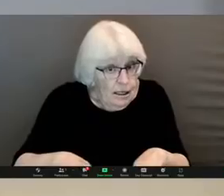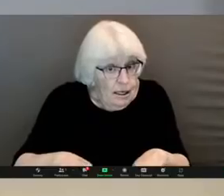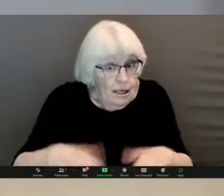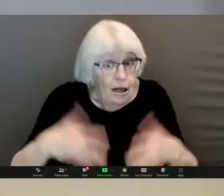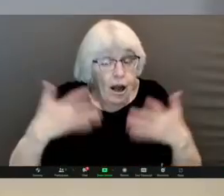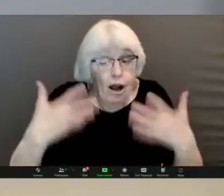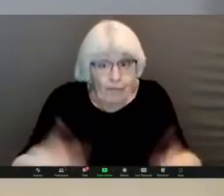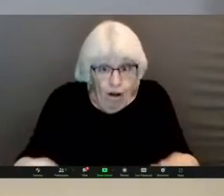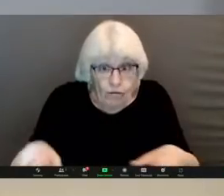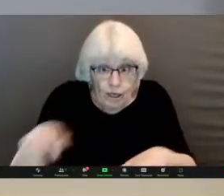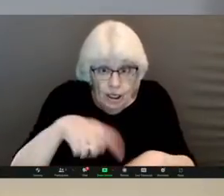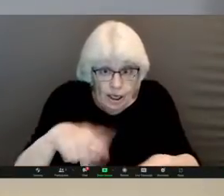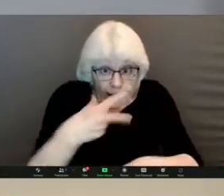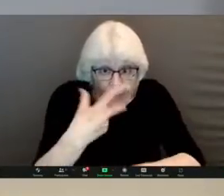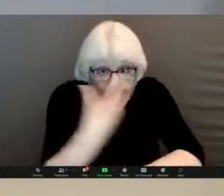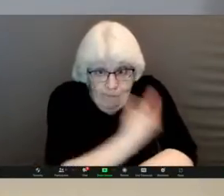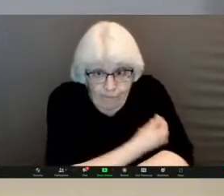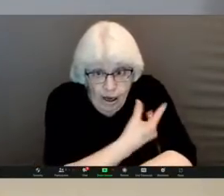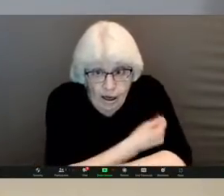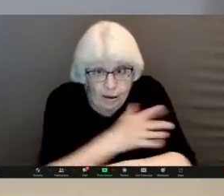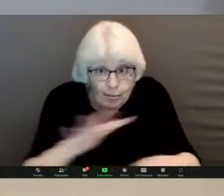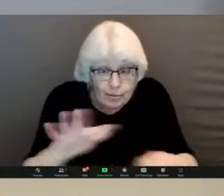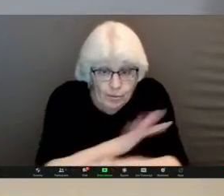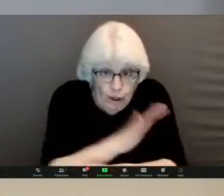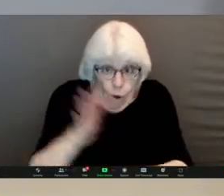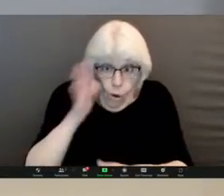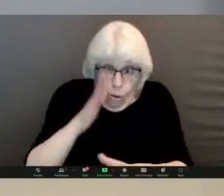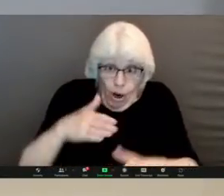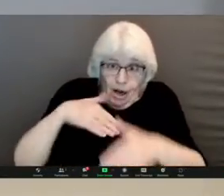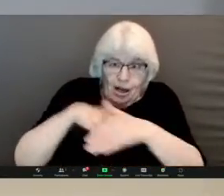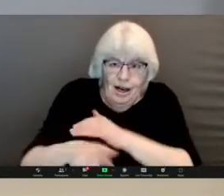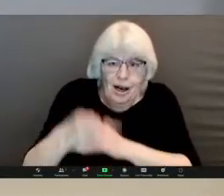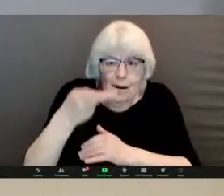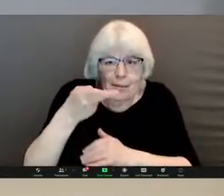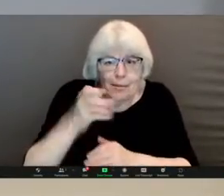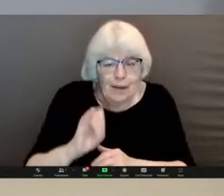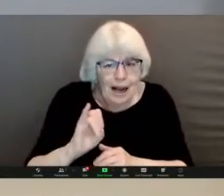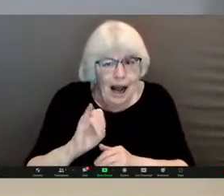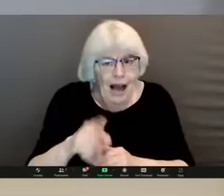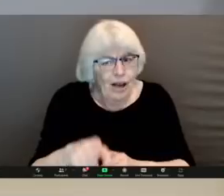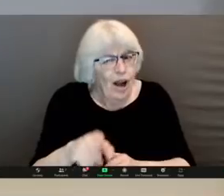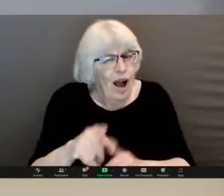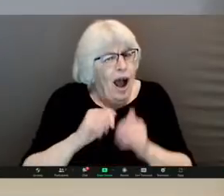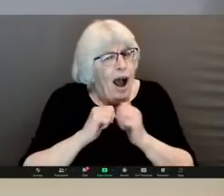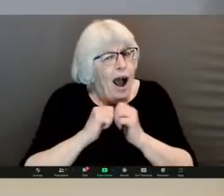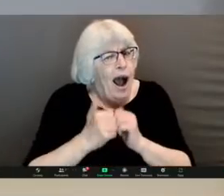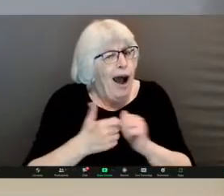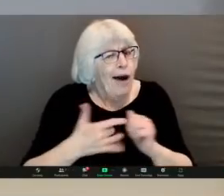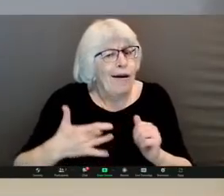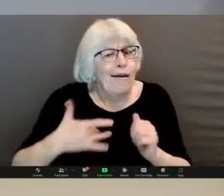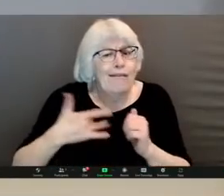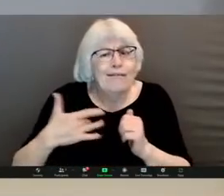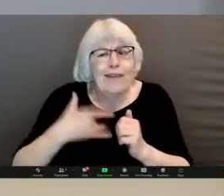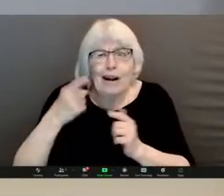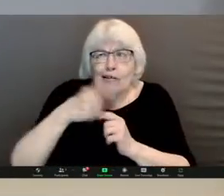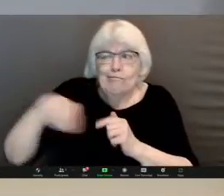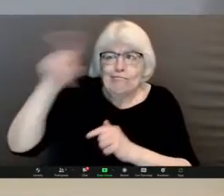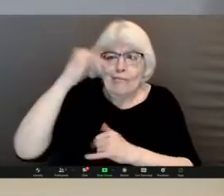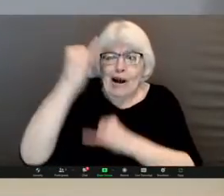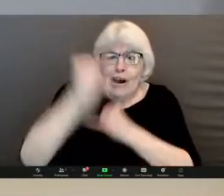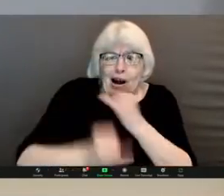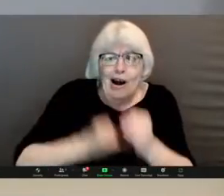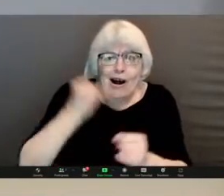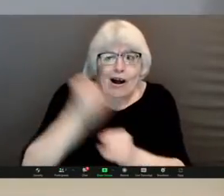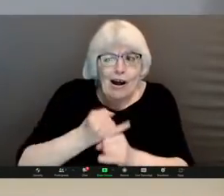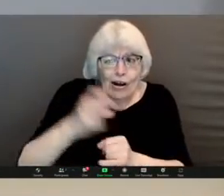to PEI? Well, they will only be able to come to PI without isolating if they're